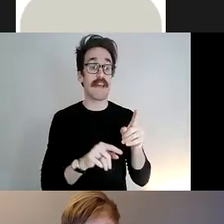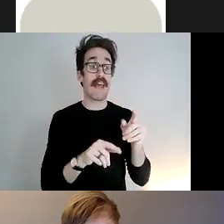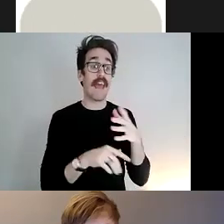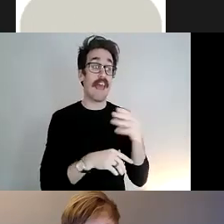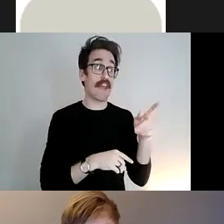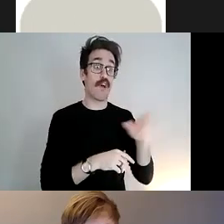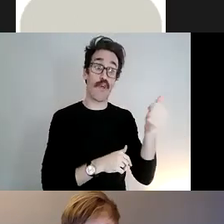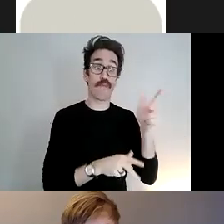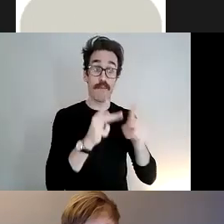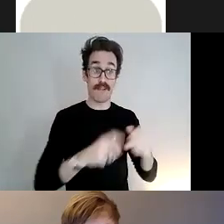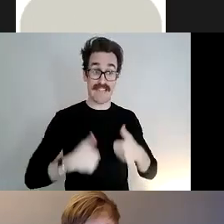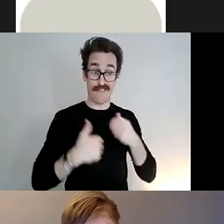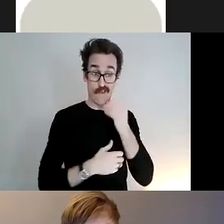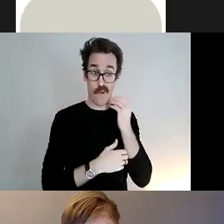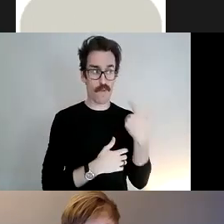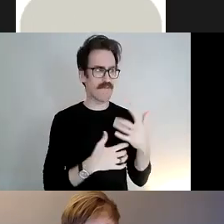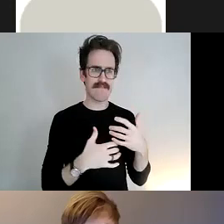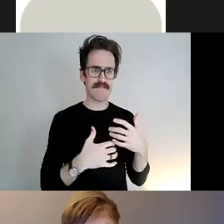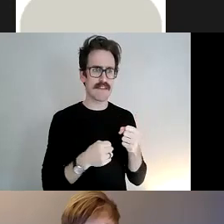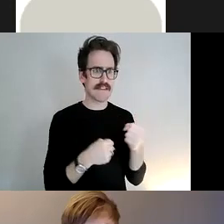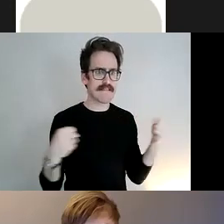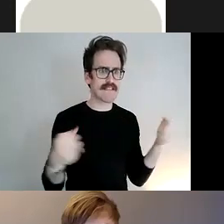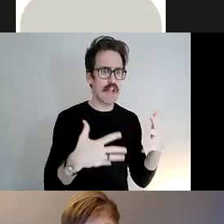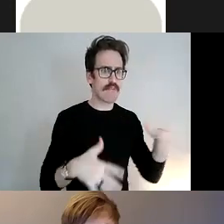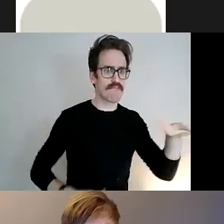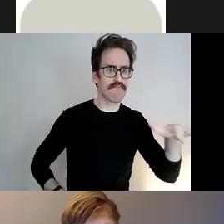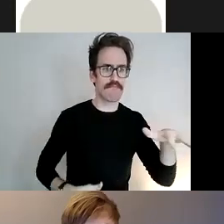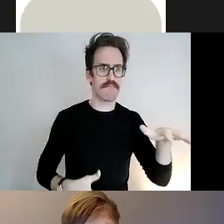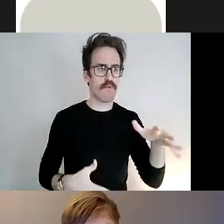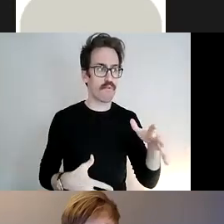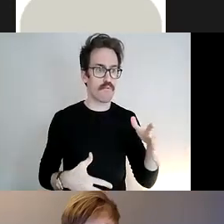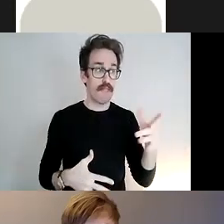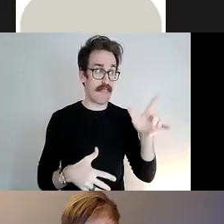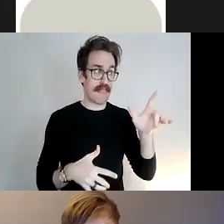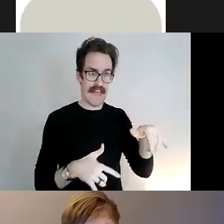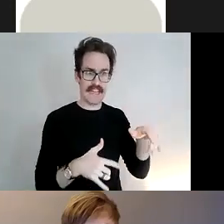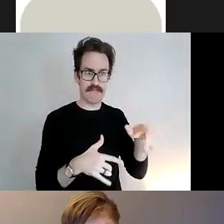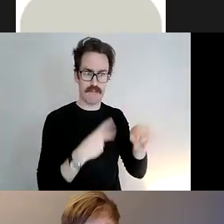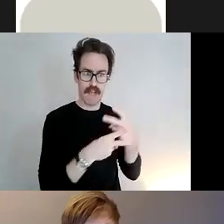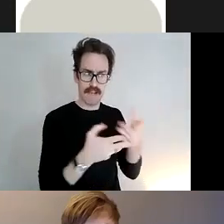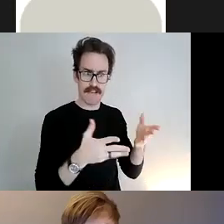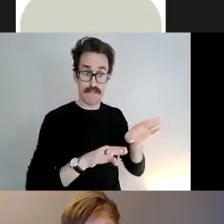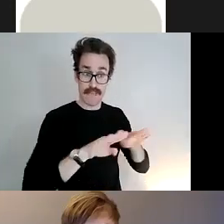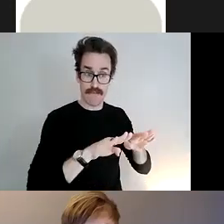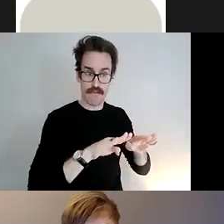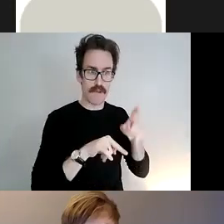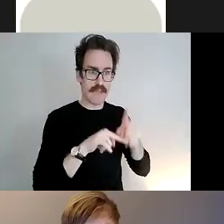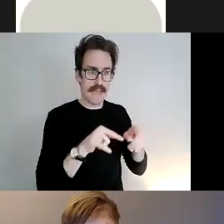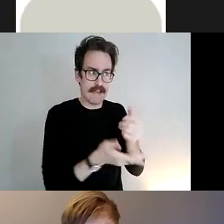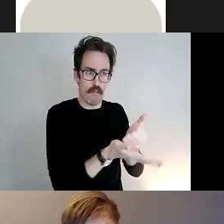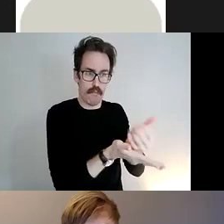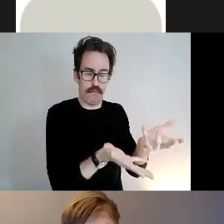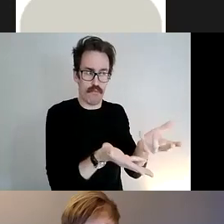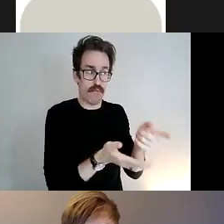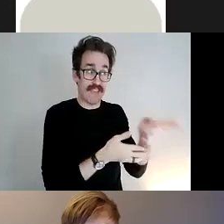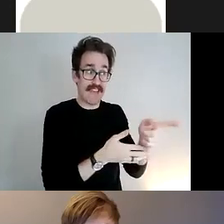other residents. There would be nothing we could do to help with that. There's nothing we can do to stop that behavior that's causing him to be